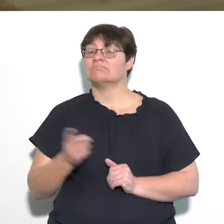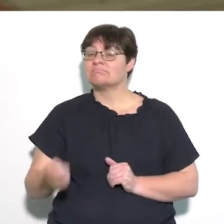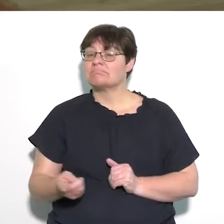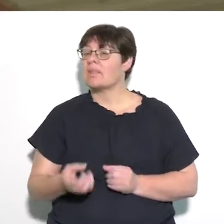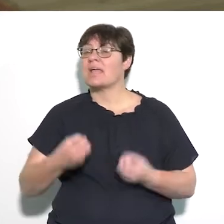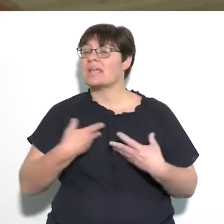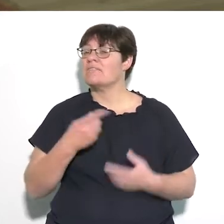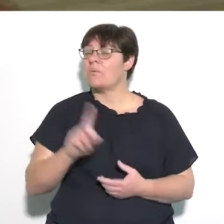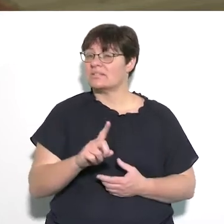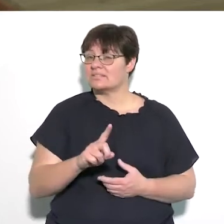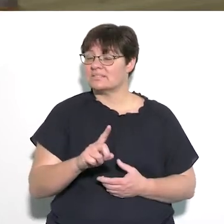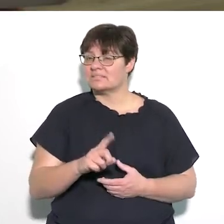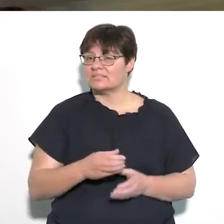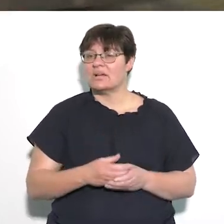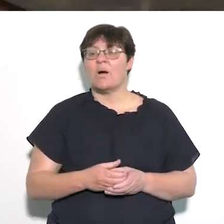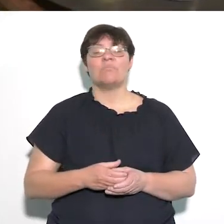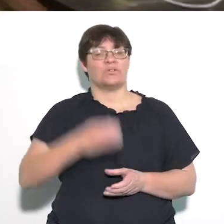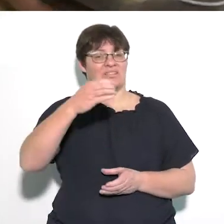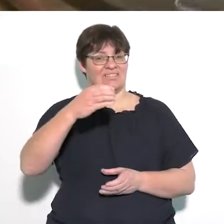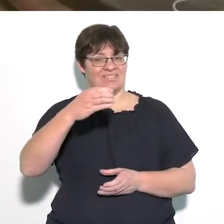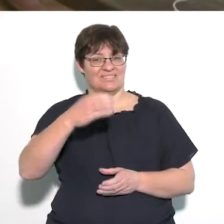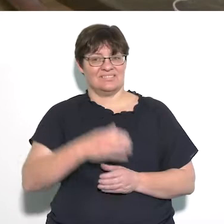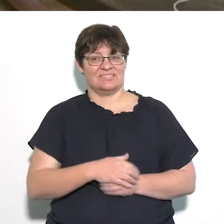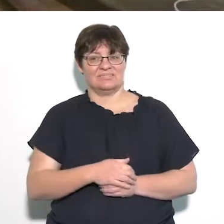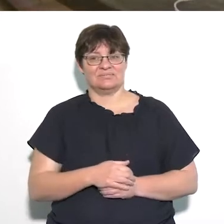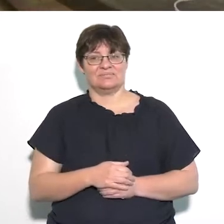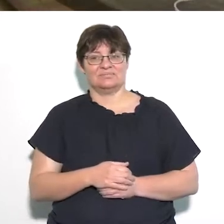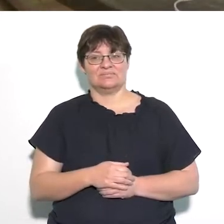And that gives me a bottle